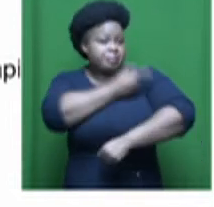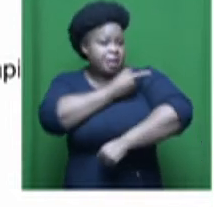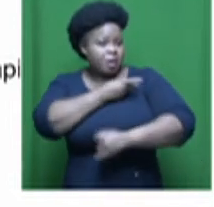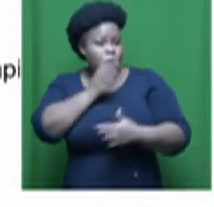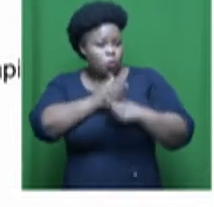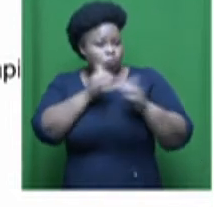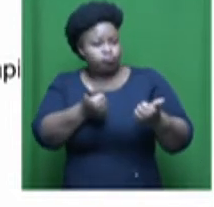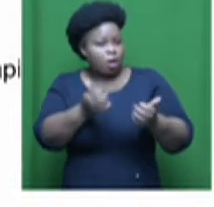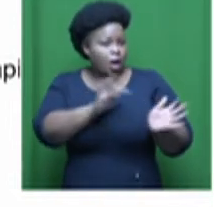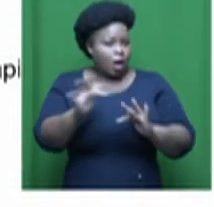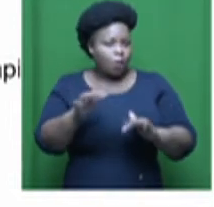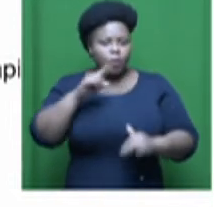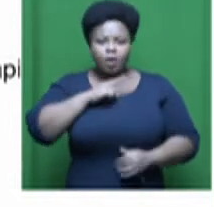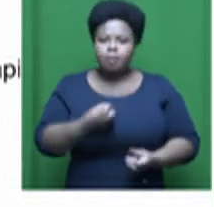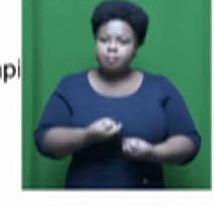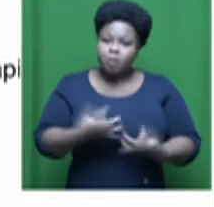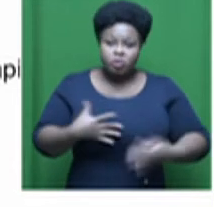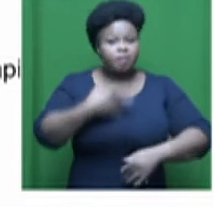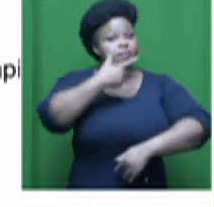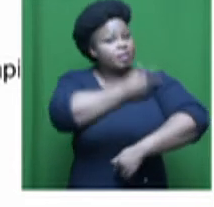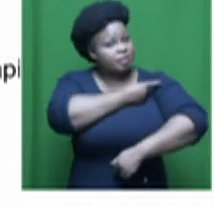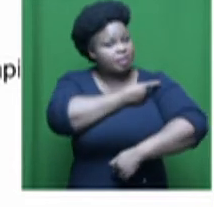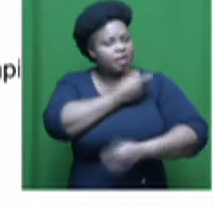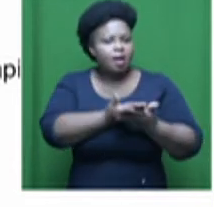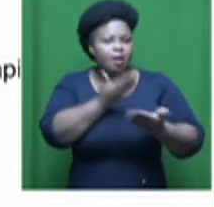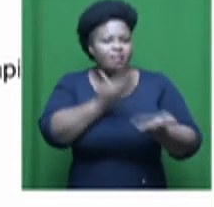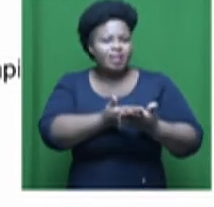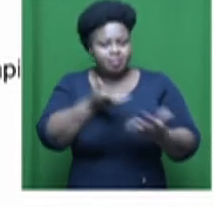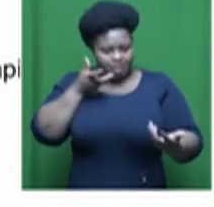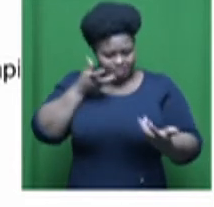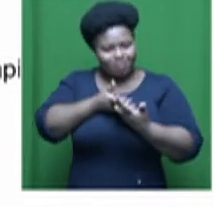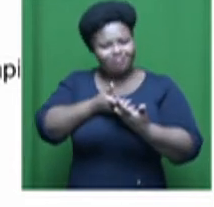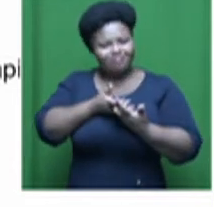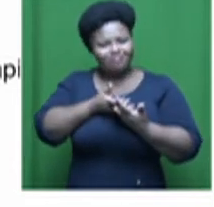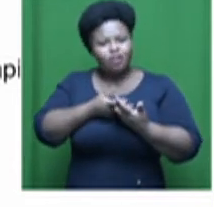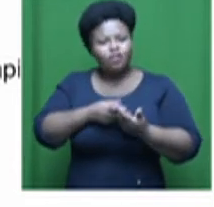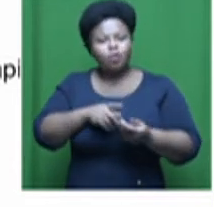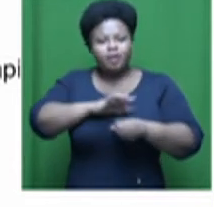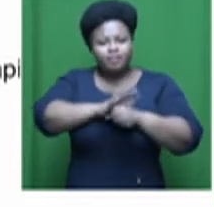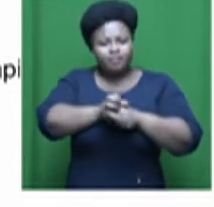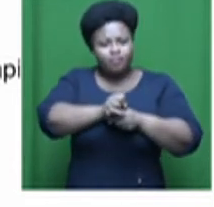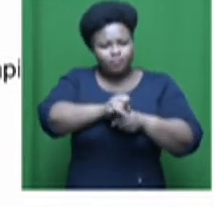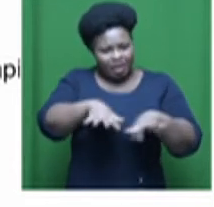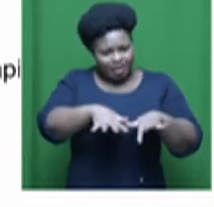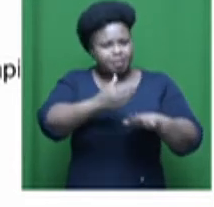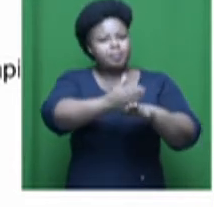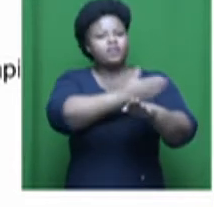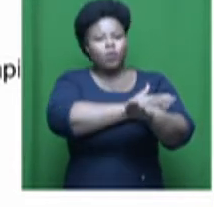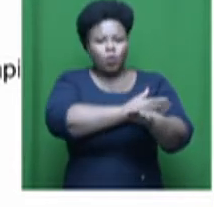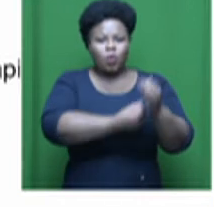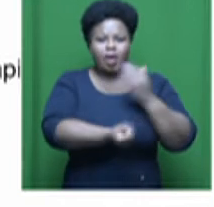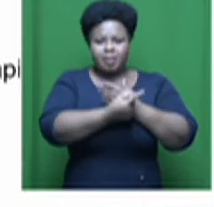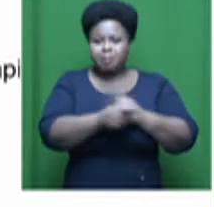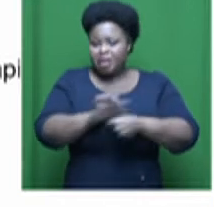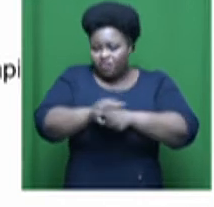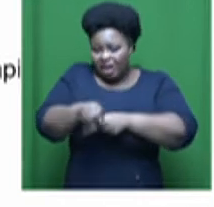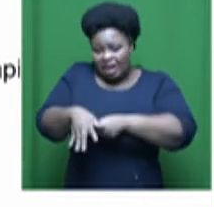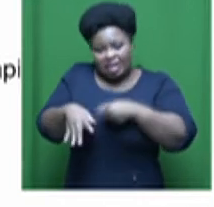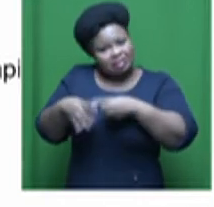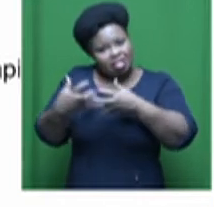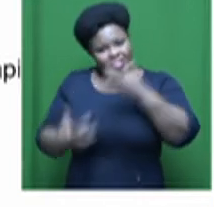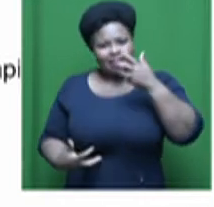currently available are vaccines that have been designed primarily based on the original virus that was circulating. In addition